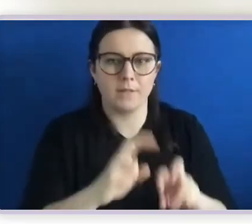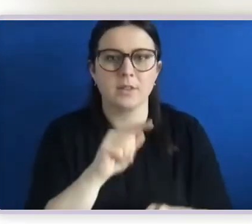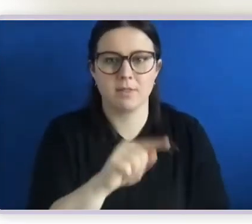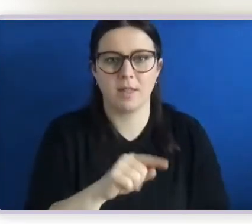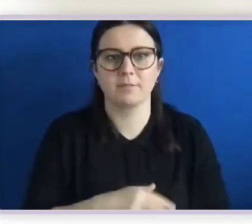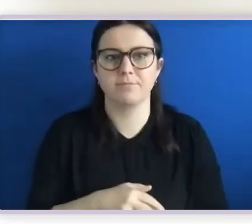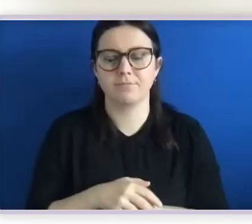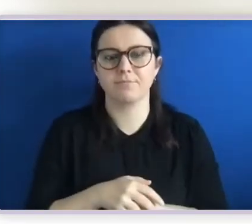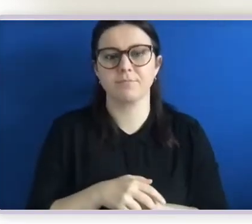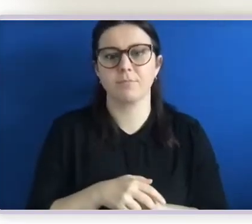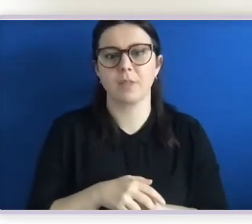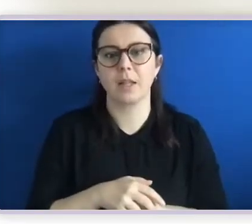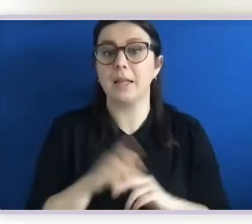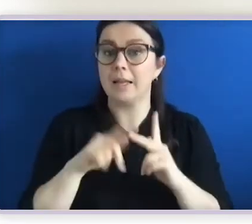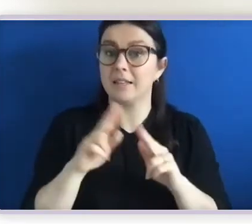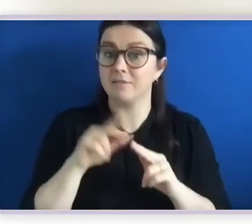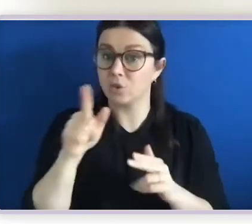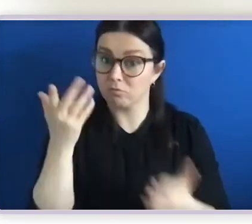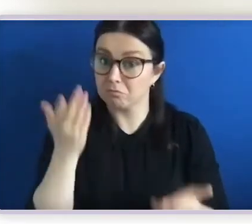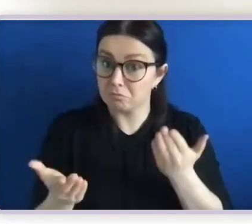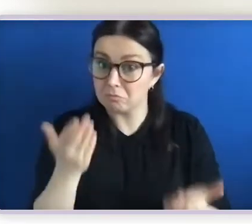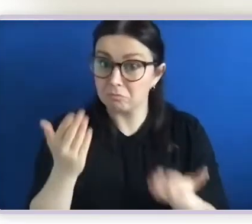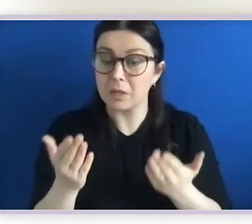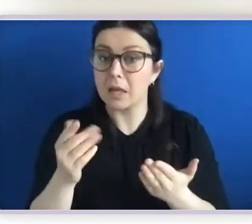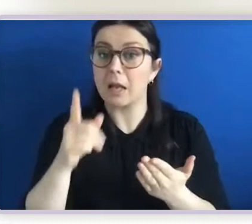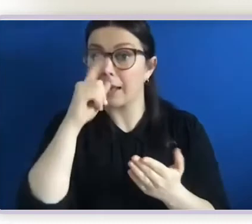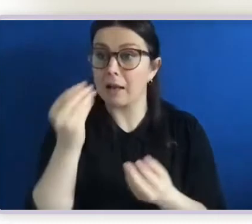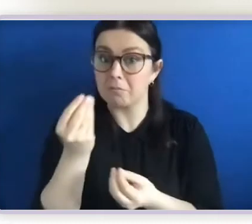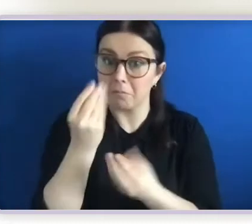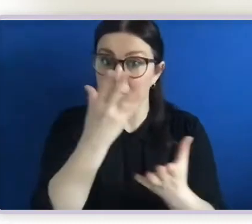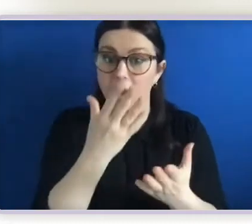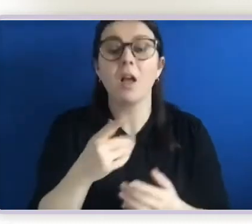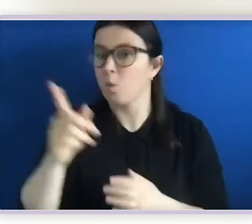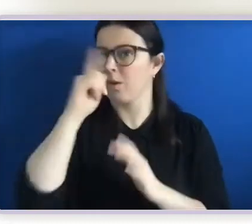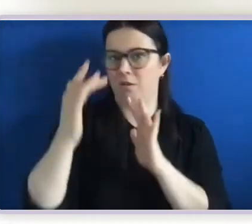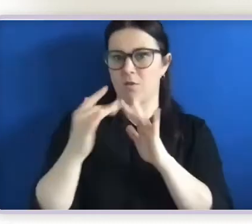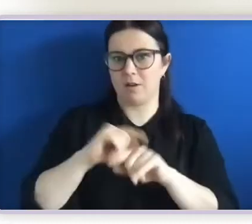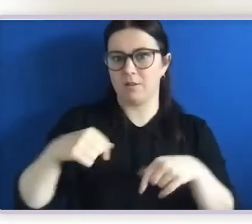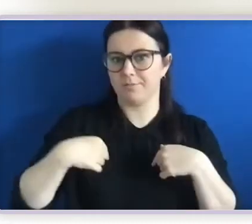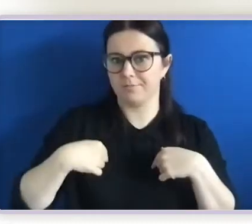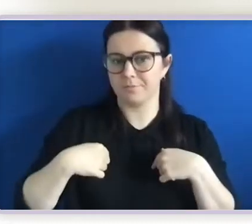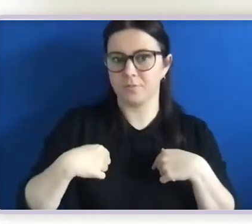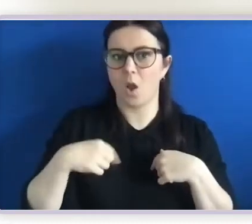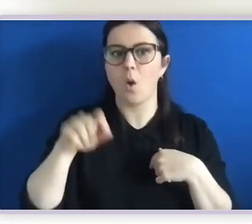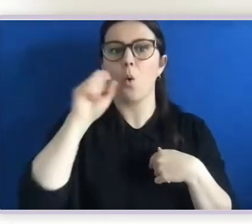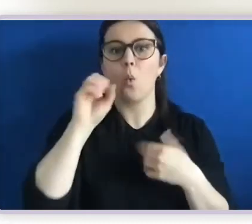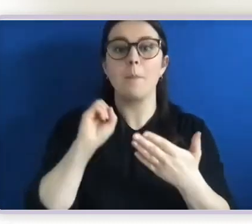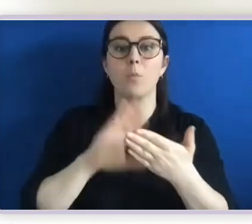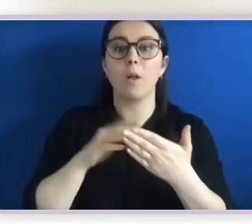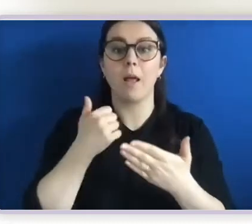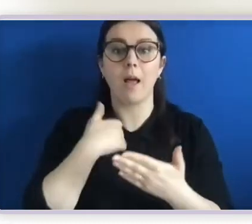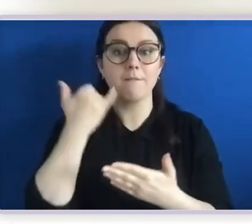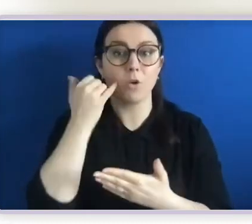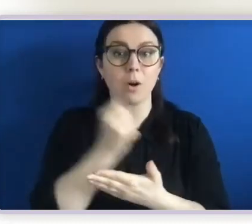If you're not sure about whether to make a notification, then contact us. I'm going to put up our phone number, and it'll be in the information